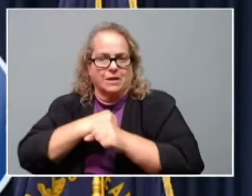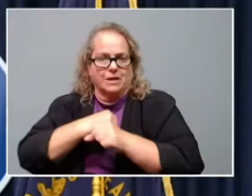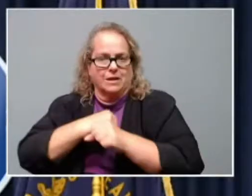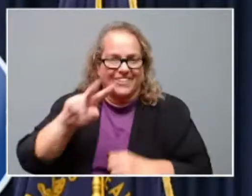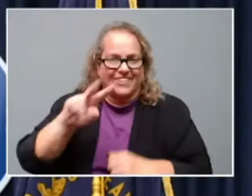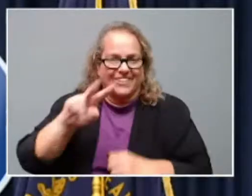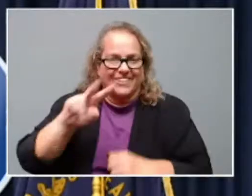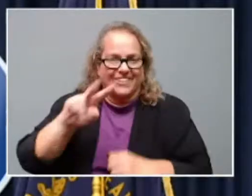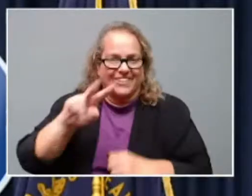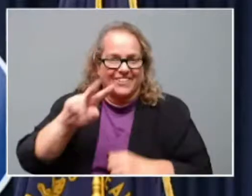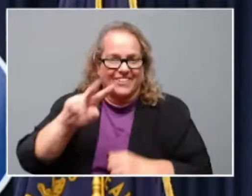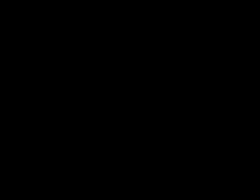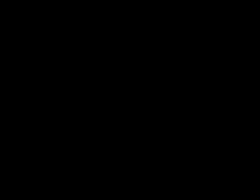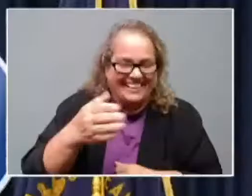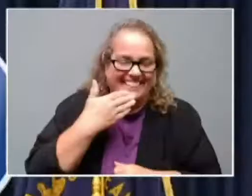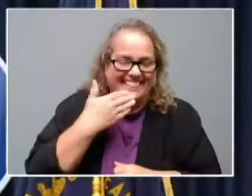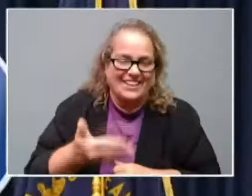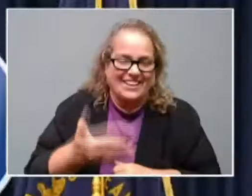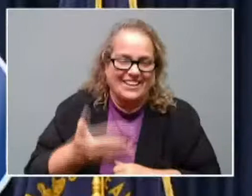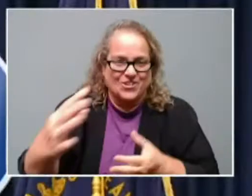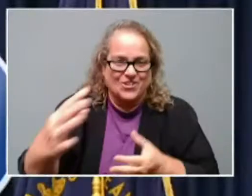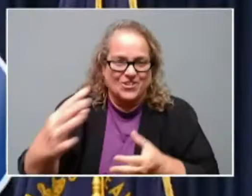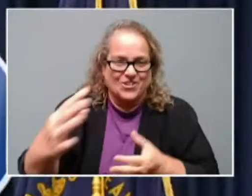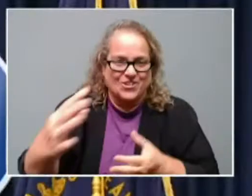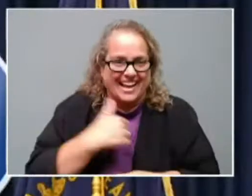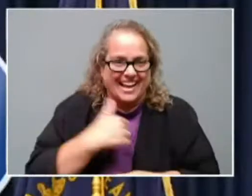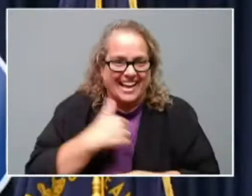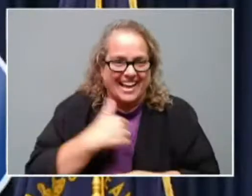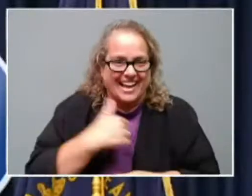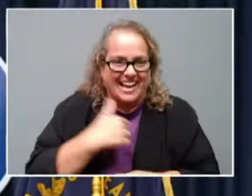Thanks for joining us. I wish I could